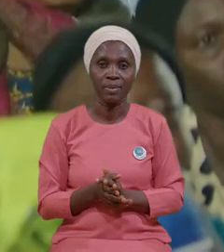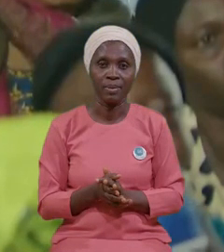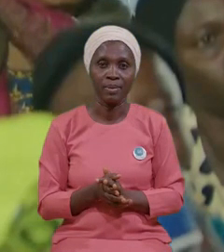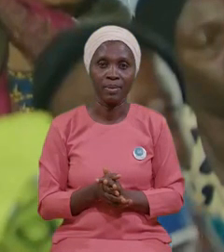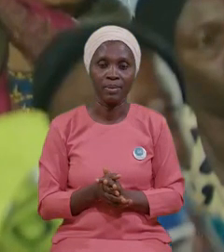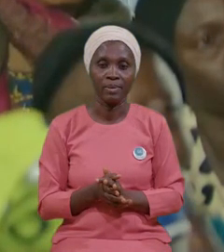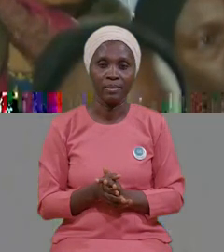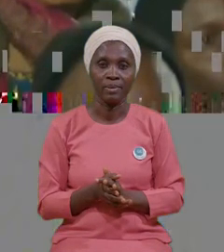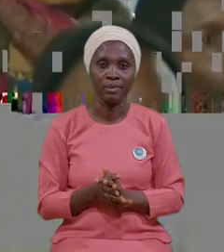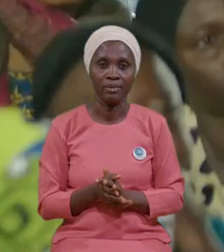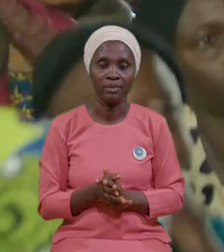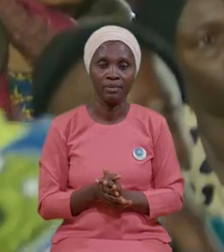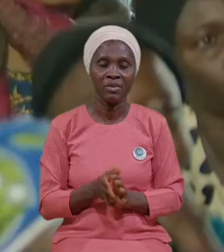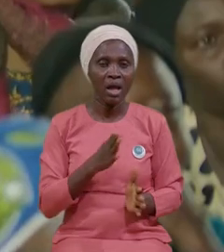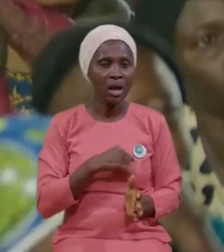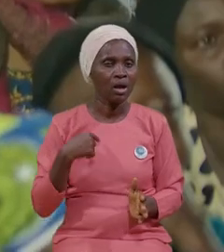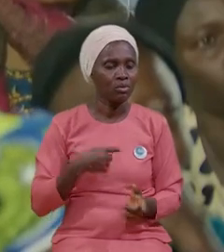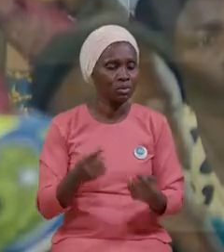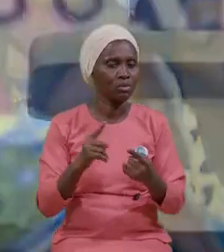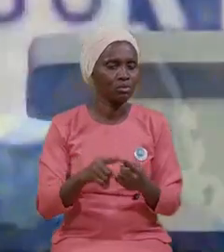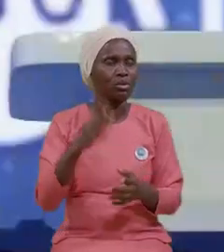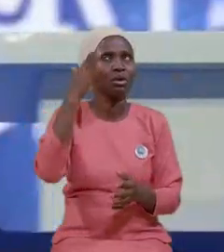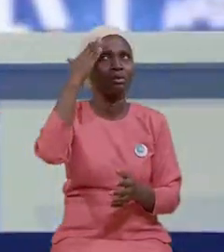And we come to acknowledge before the Lord.